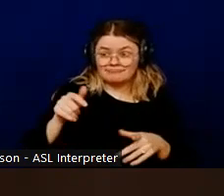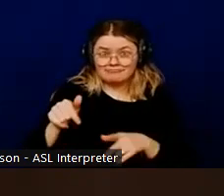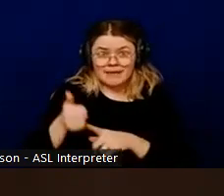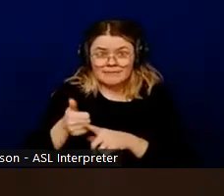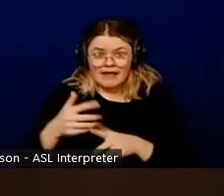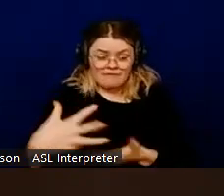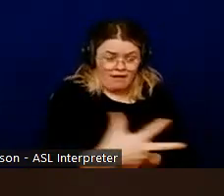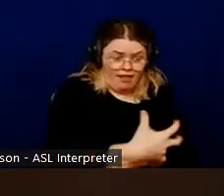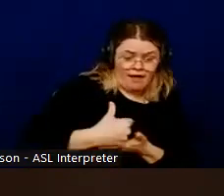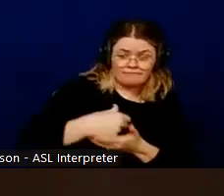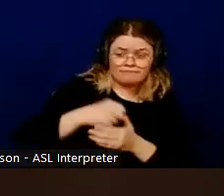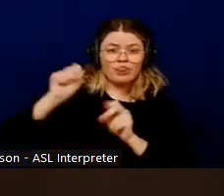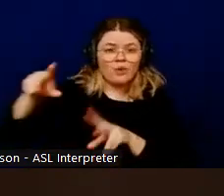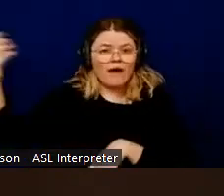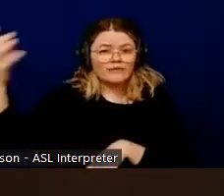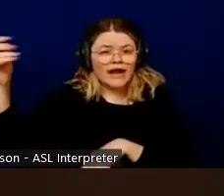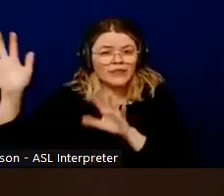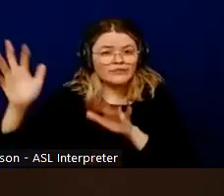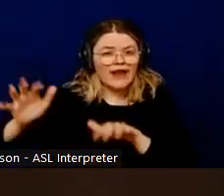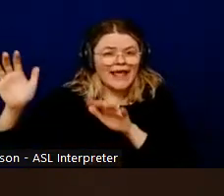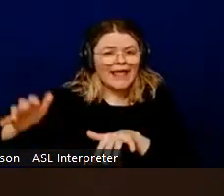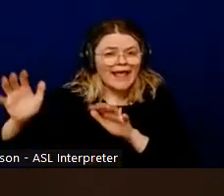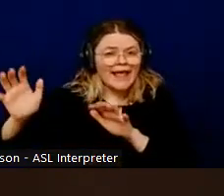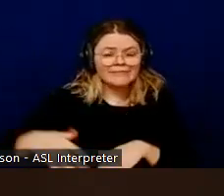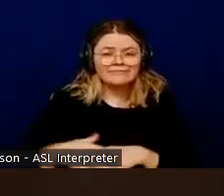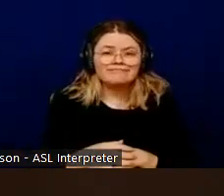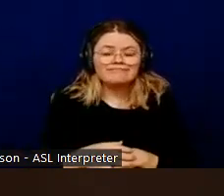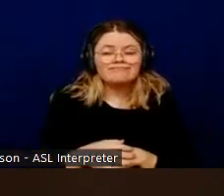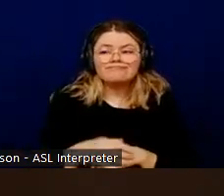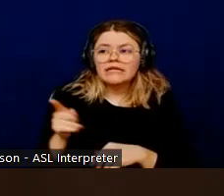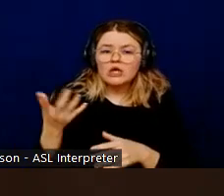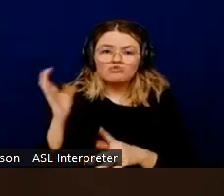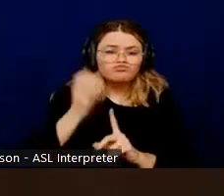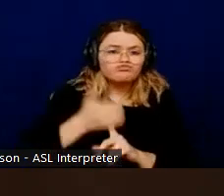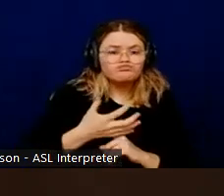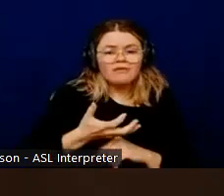And he screamed at me and he told me that I was a fucking whore.